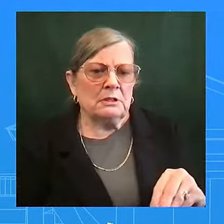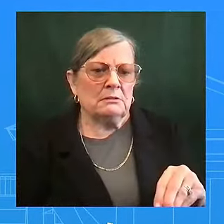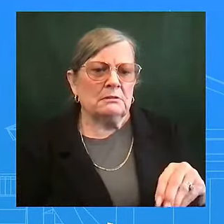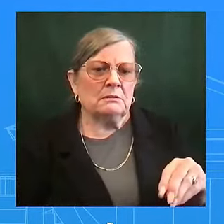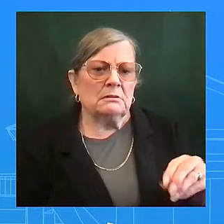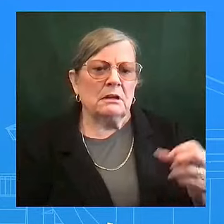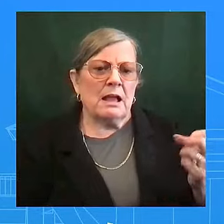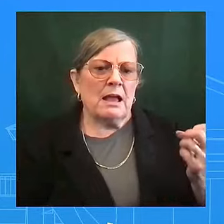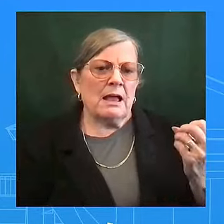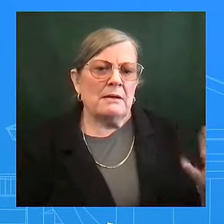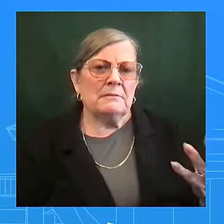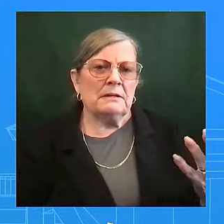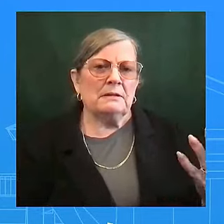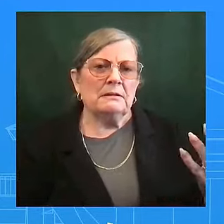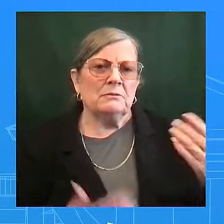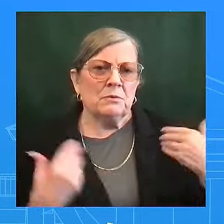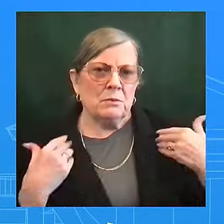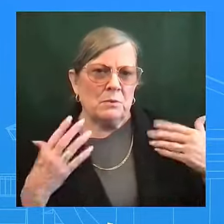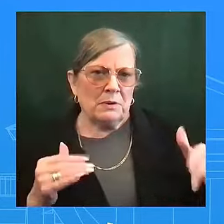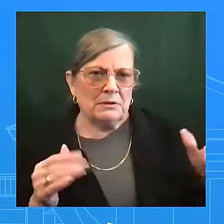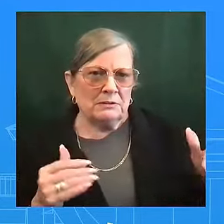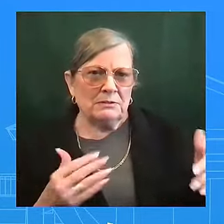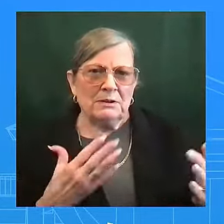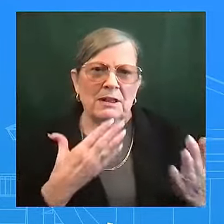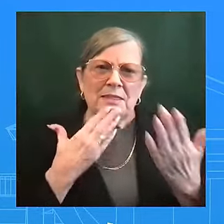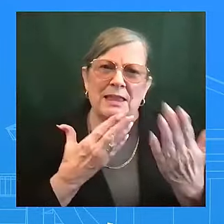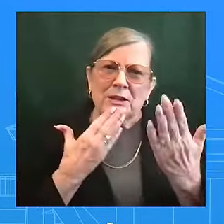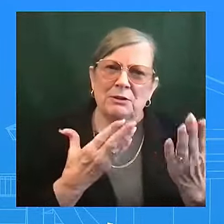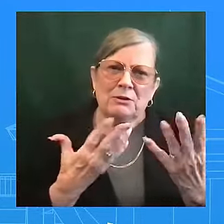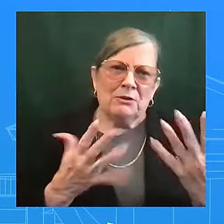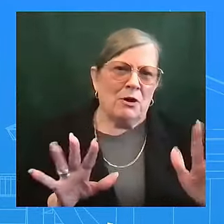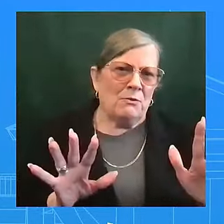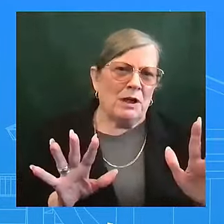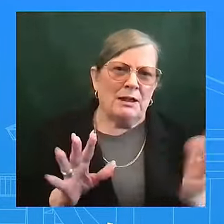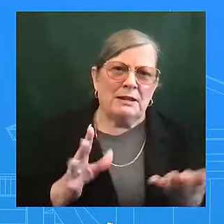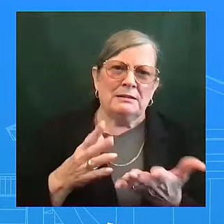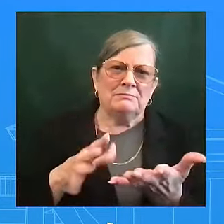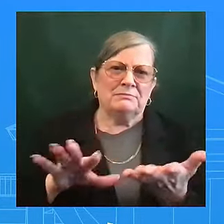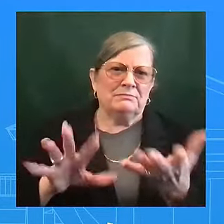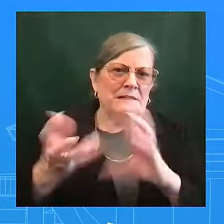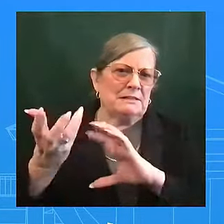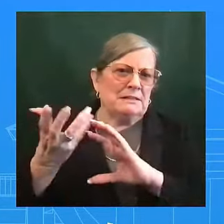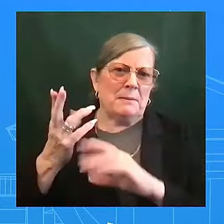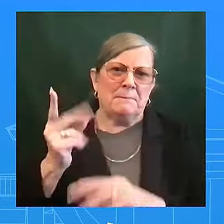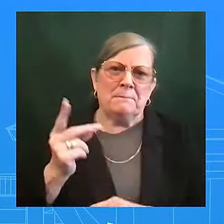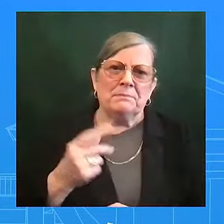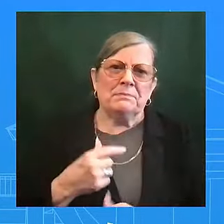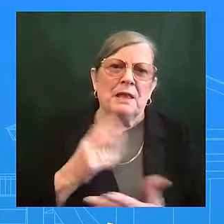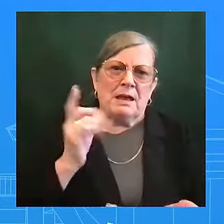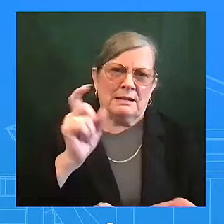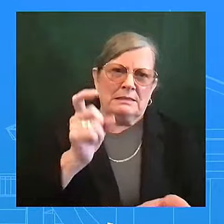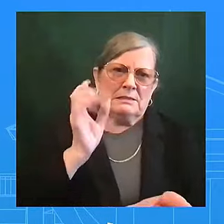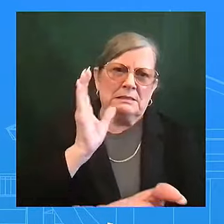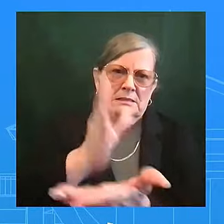31% of... I killed a bug. You're welcome. It was very dramatic. Anyway. It was very dramatic.